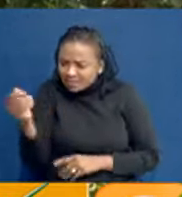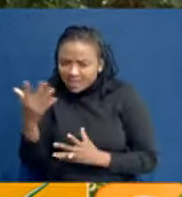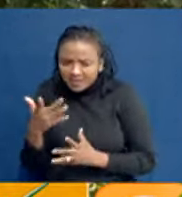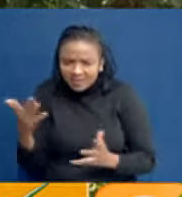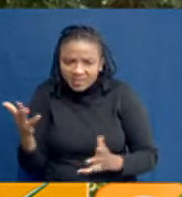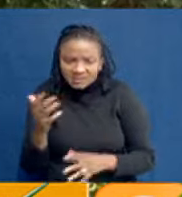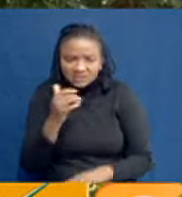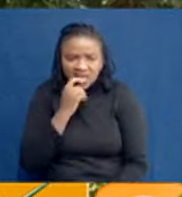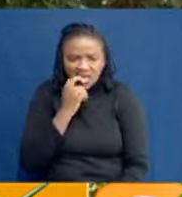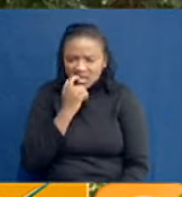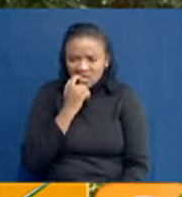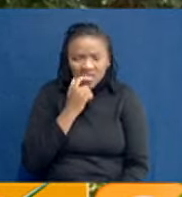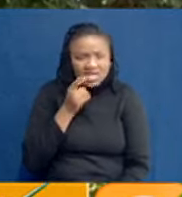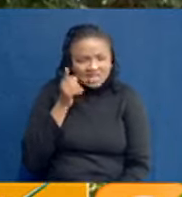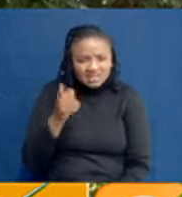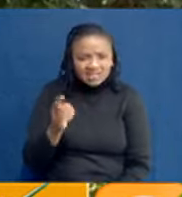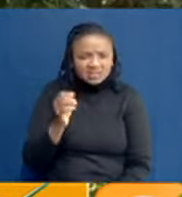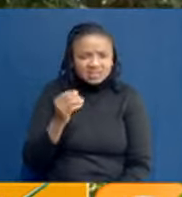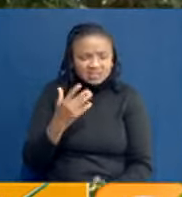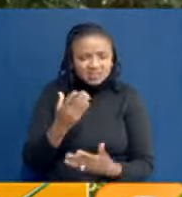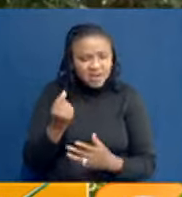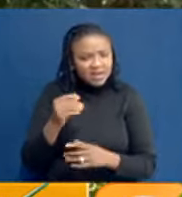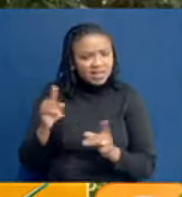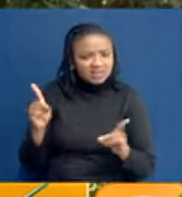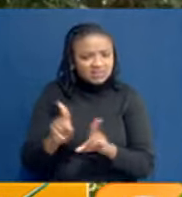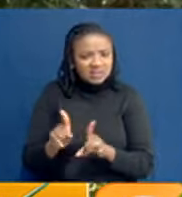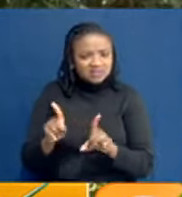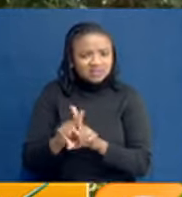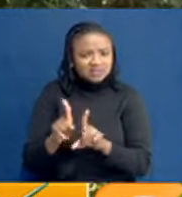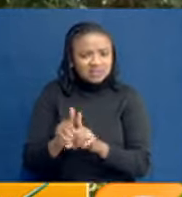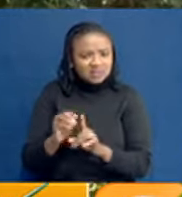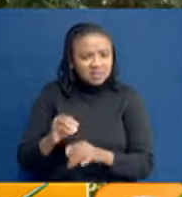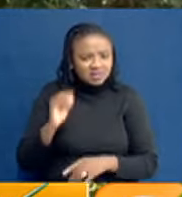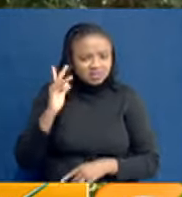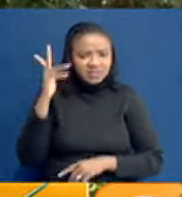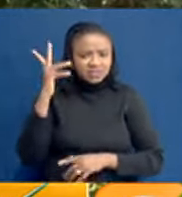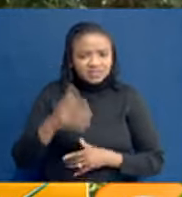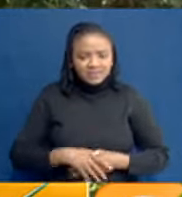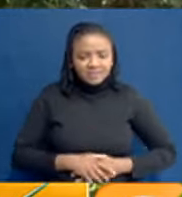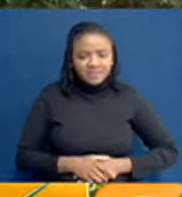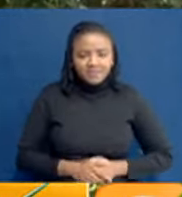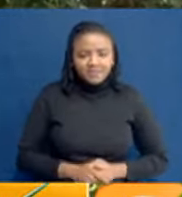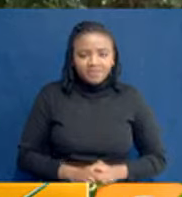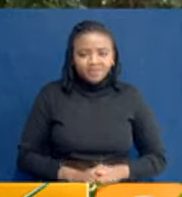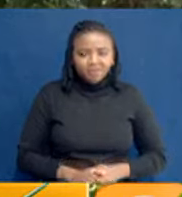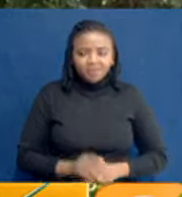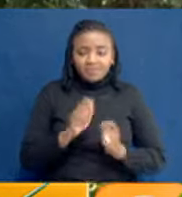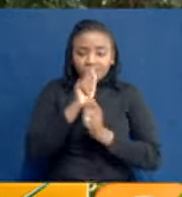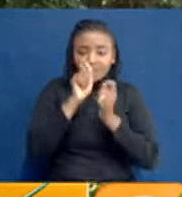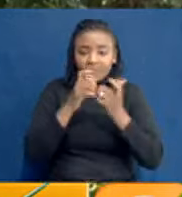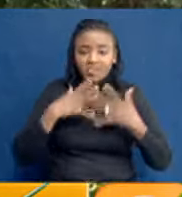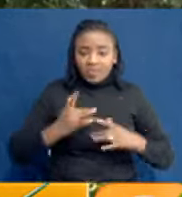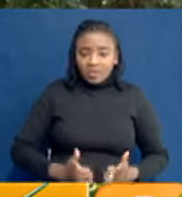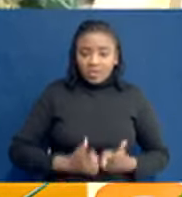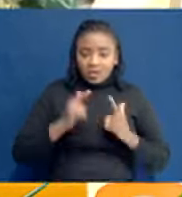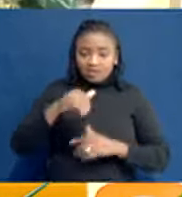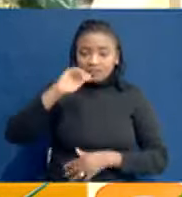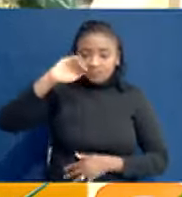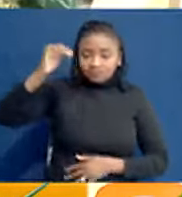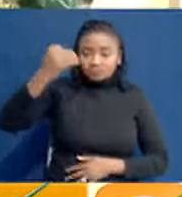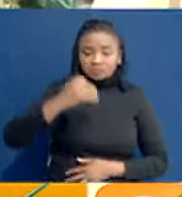buy goods, especially the people that stay in the town areas, they find that the food prices are still